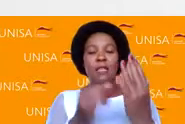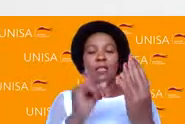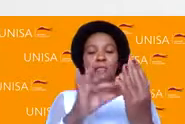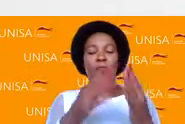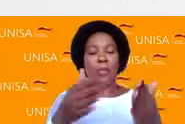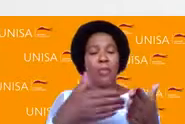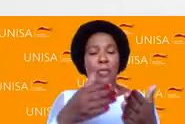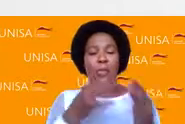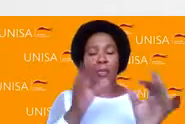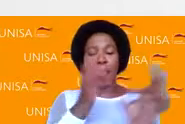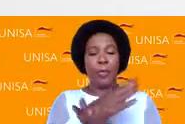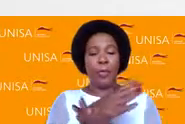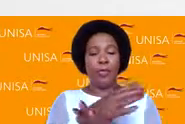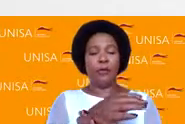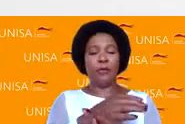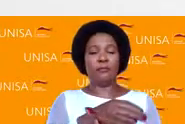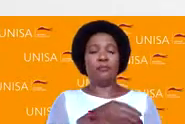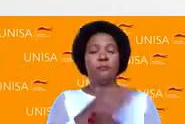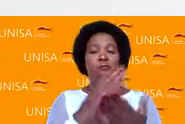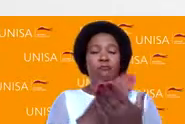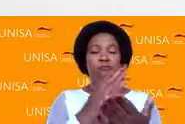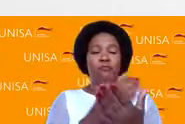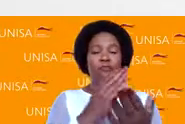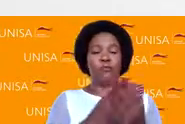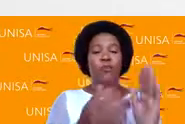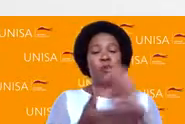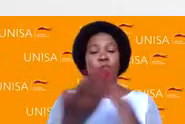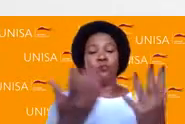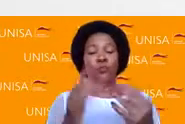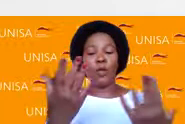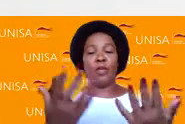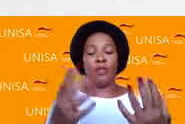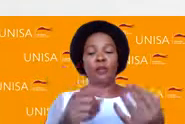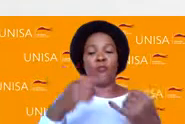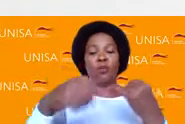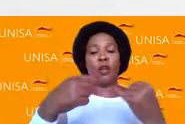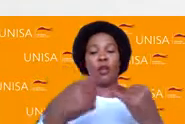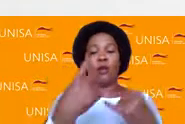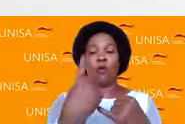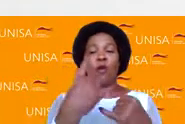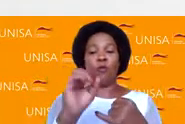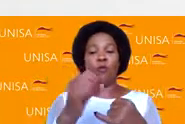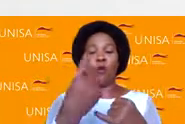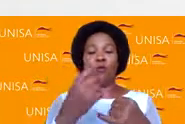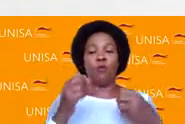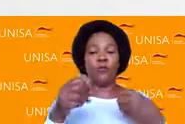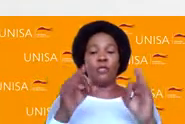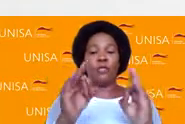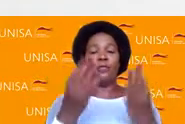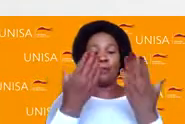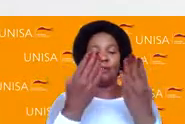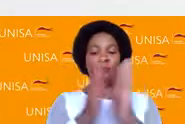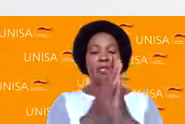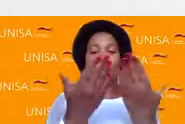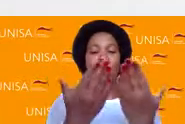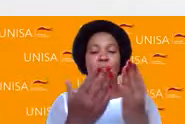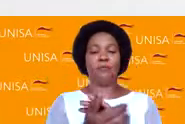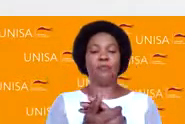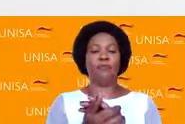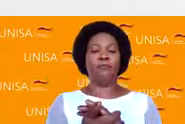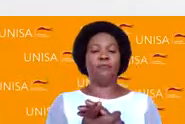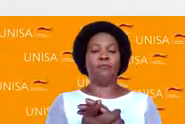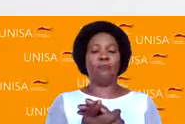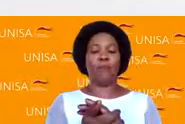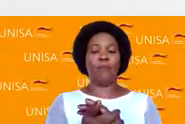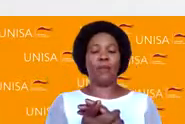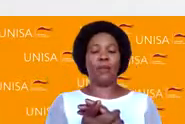just make doubly sure and go to tutorial letter 101 on the official study material. A lot of times you might have study guides